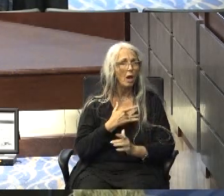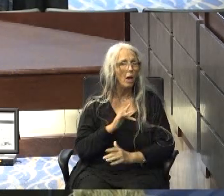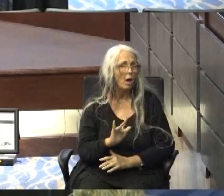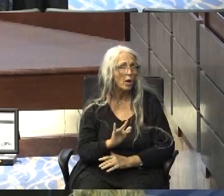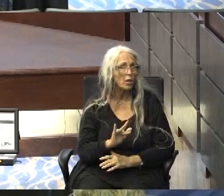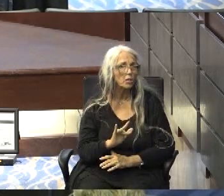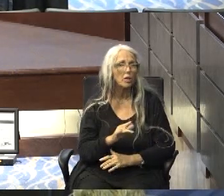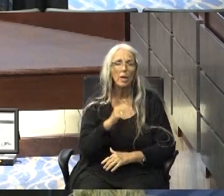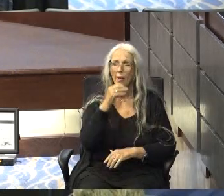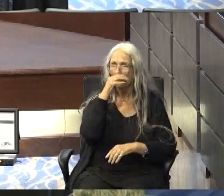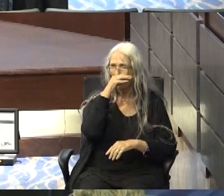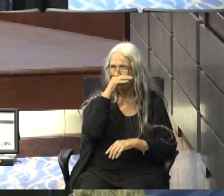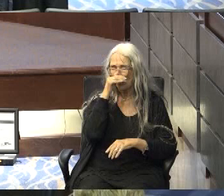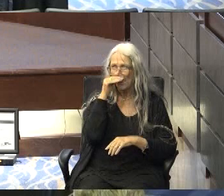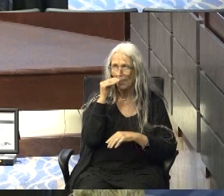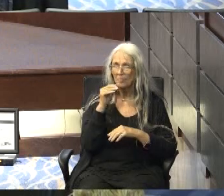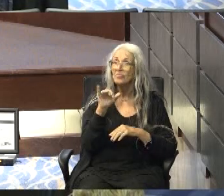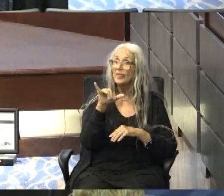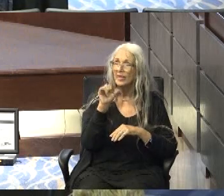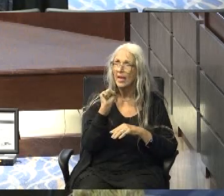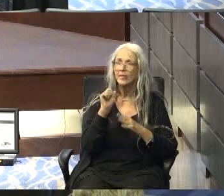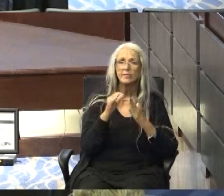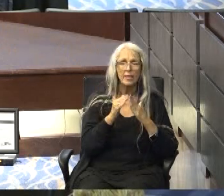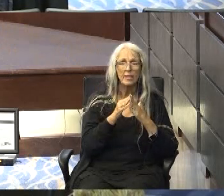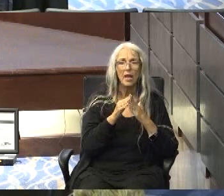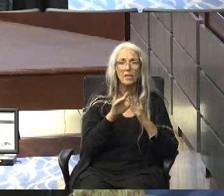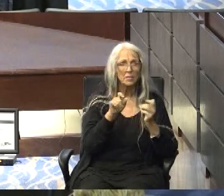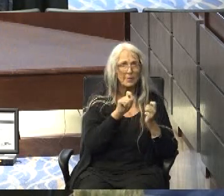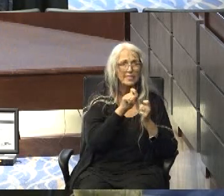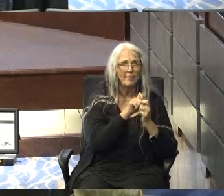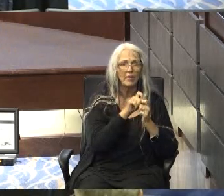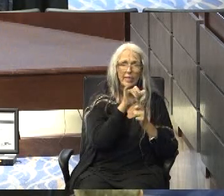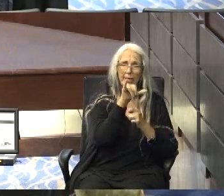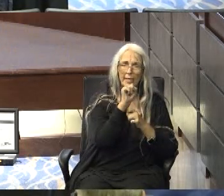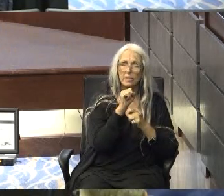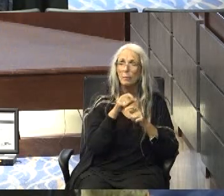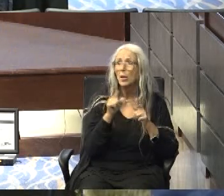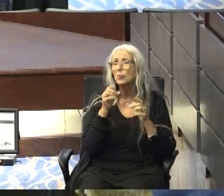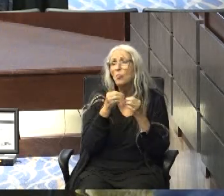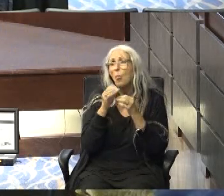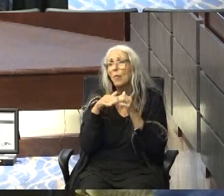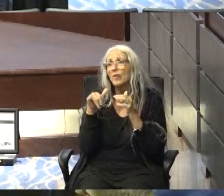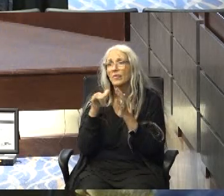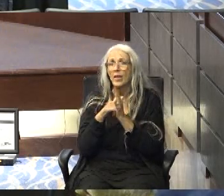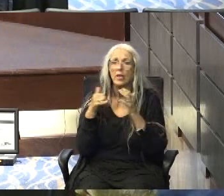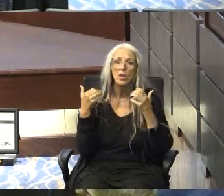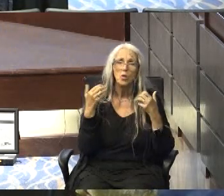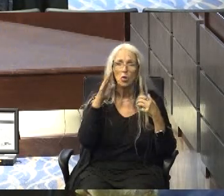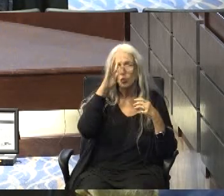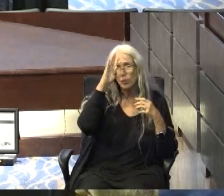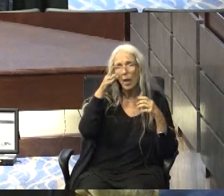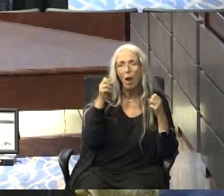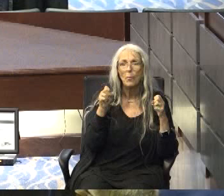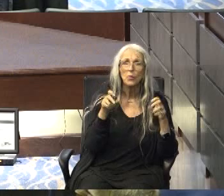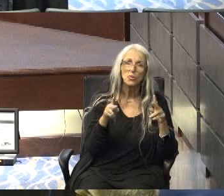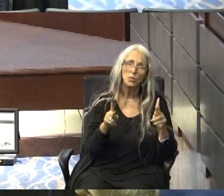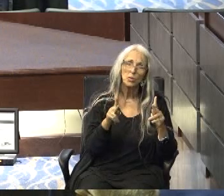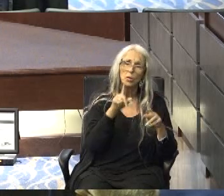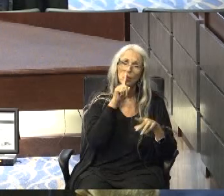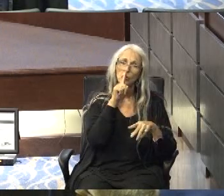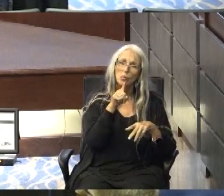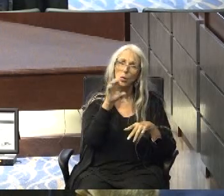is. You know, because yes, downtown specifically, but it's more than that. So you're creating an opportunity for its true